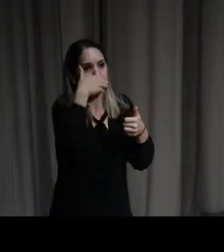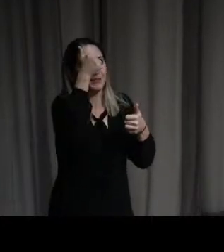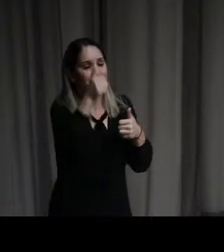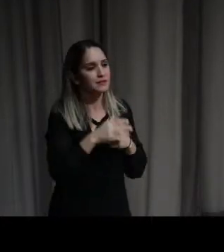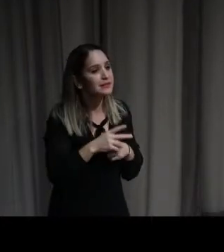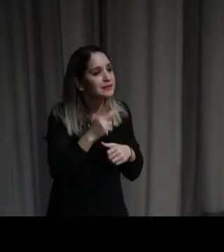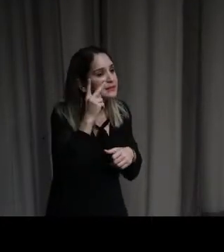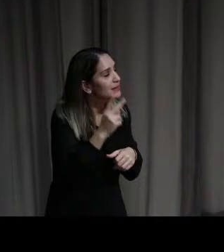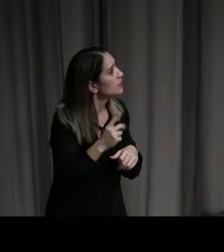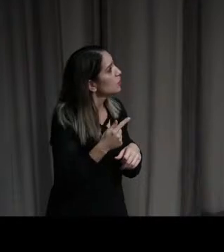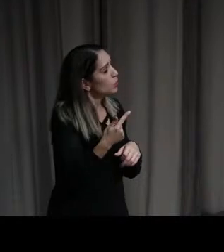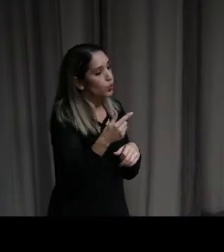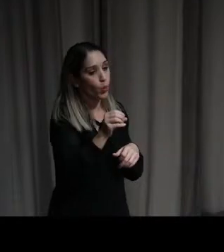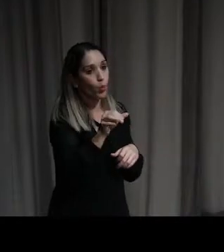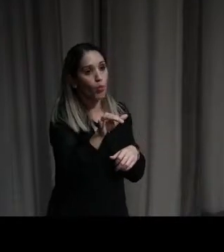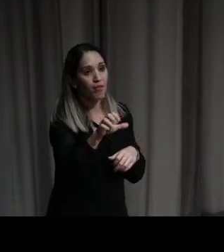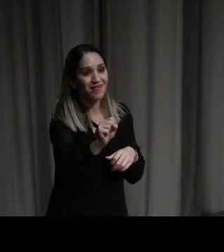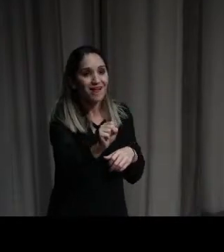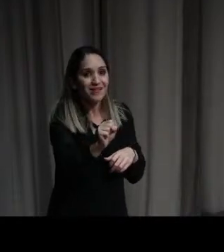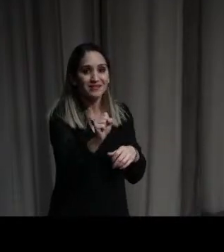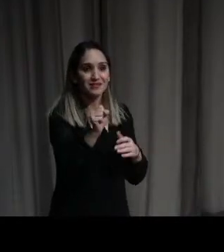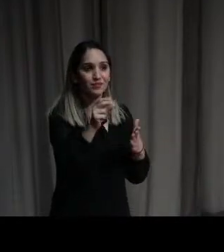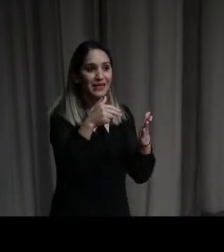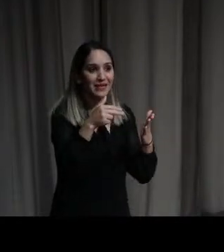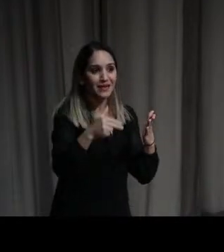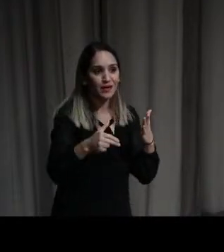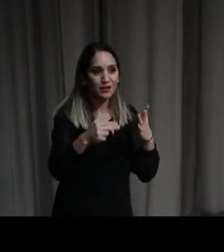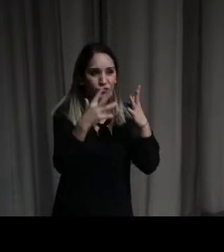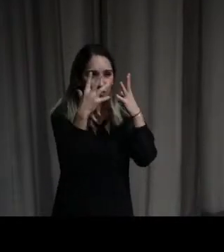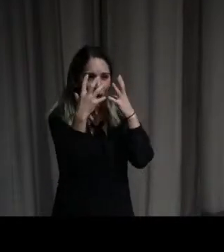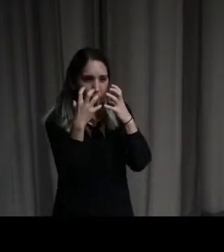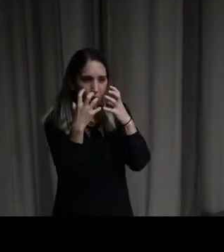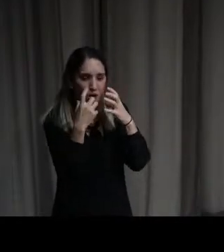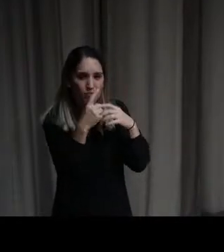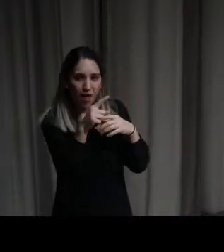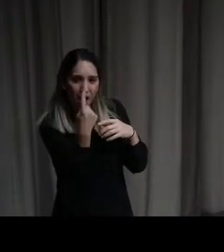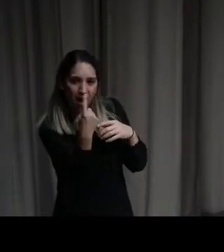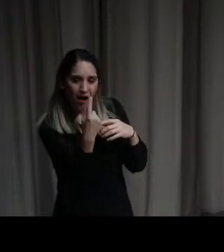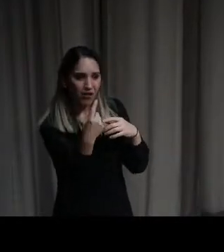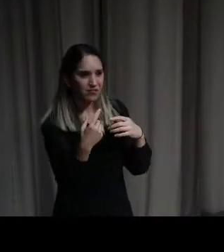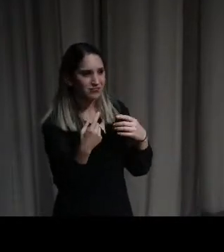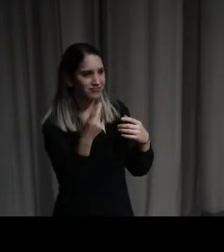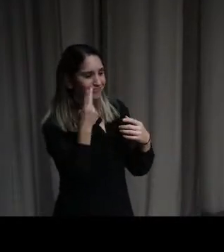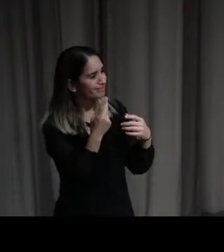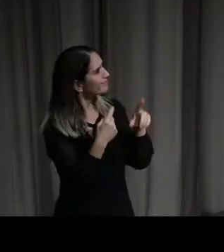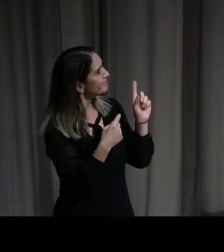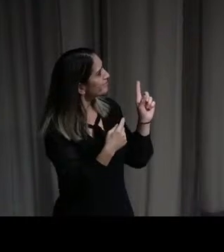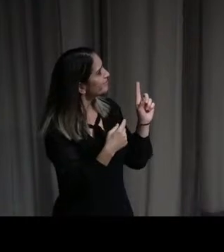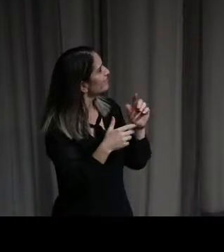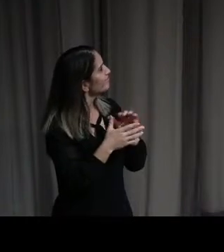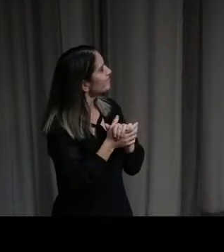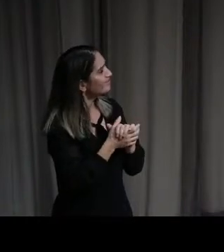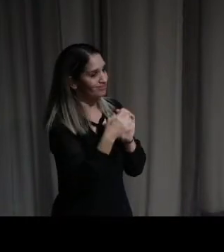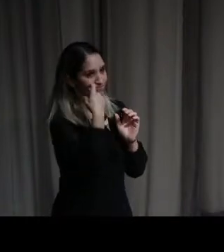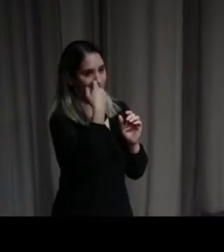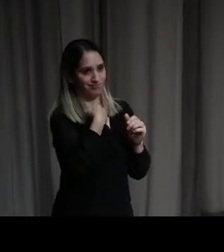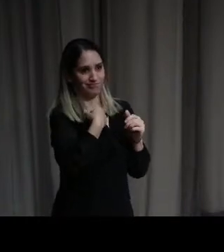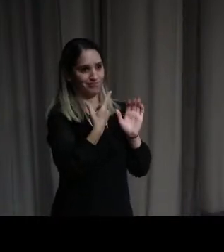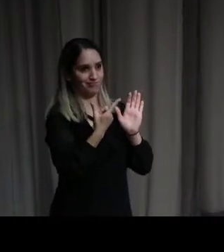Goya's paintings, his black paintings, his dark paintings, I was just in the Prado 2 weeks ago,